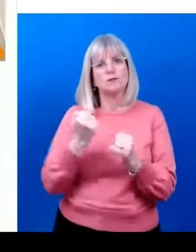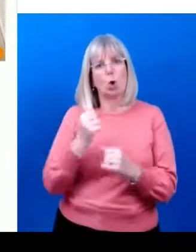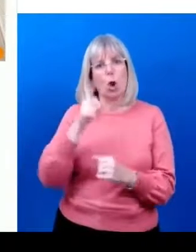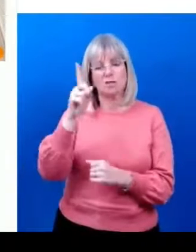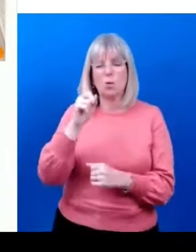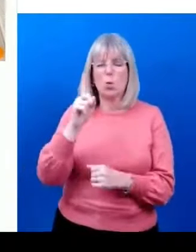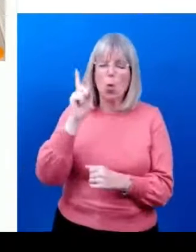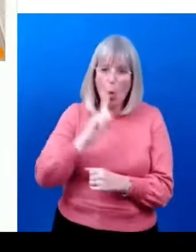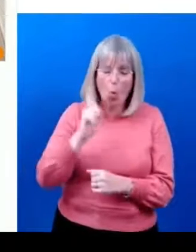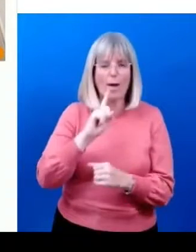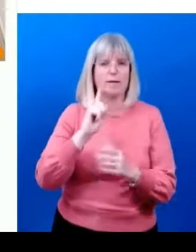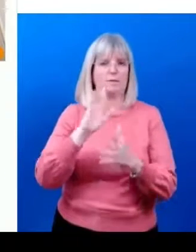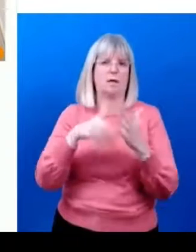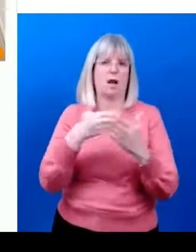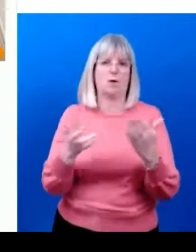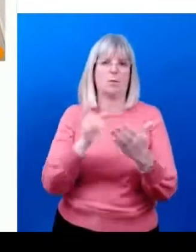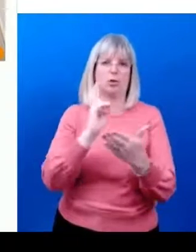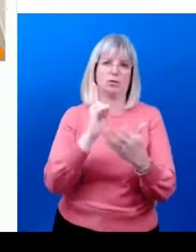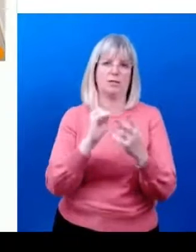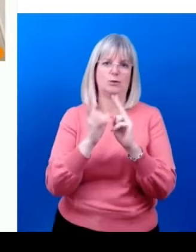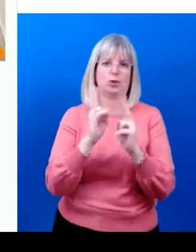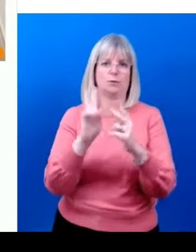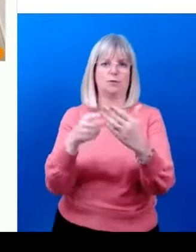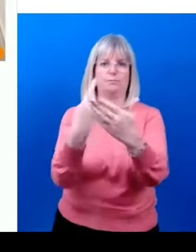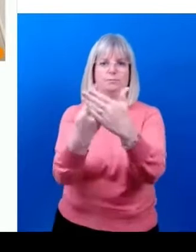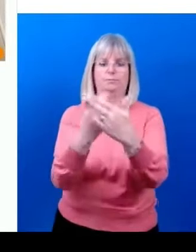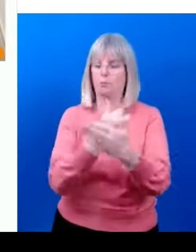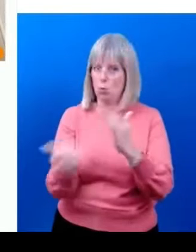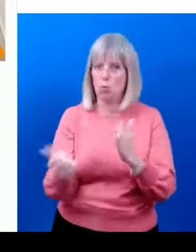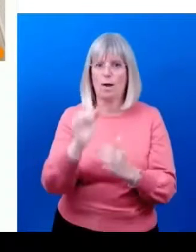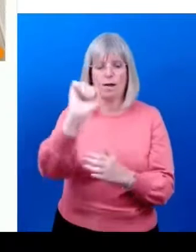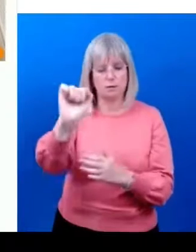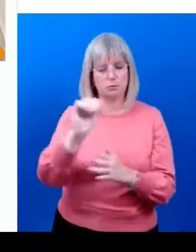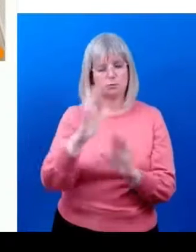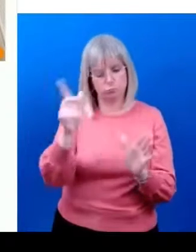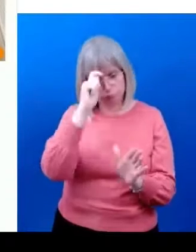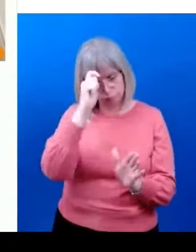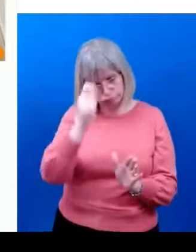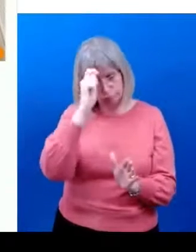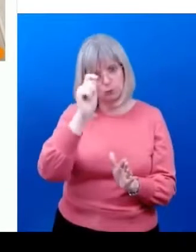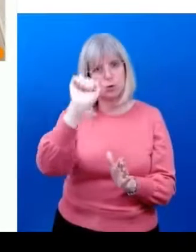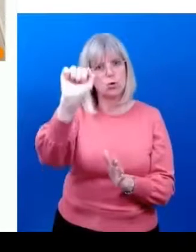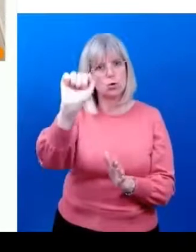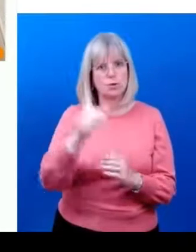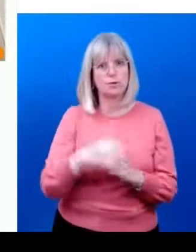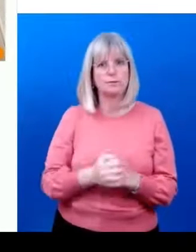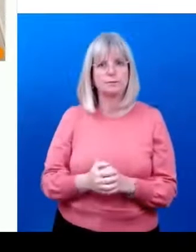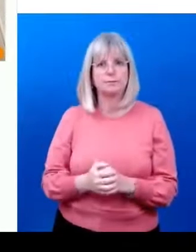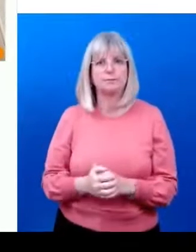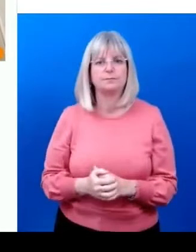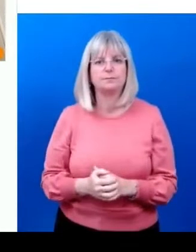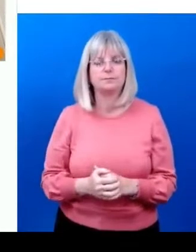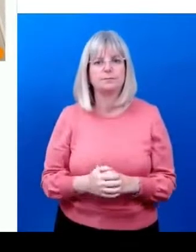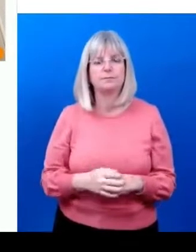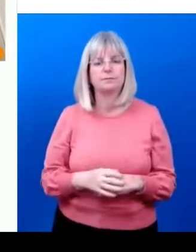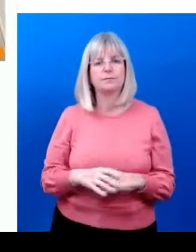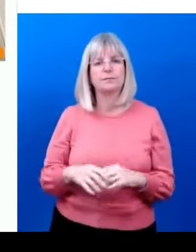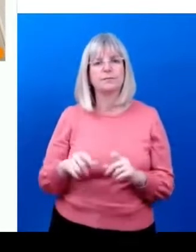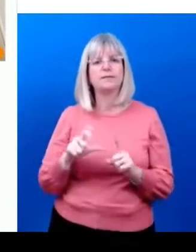going to notice it. And I think what these organizations need to understand,